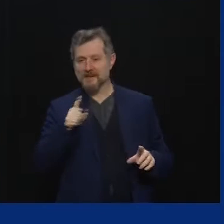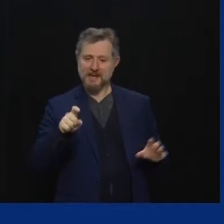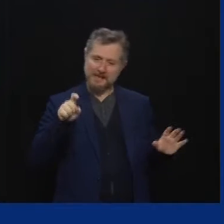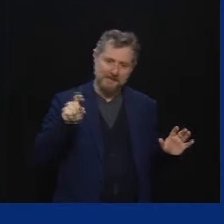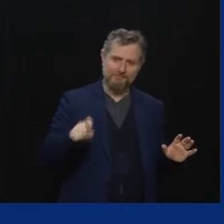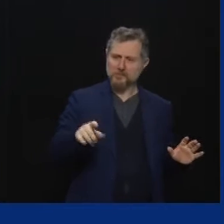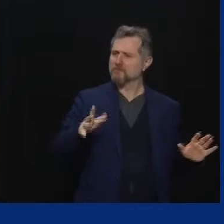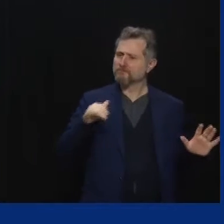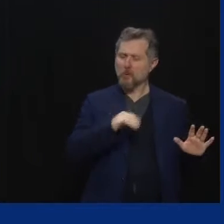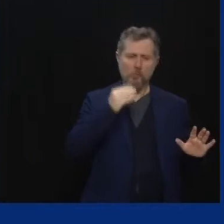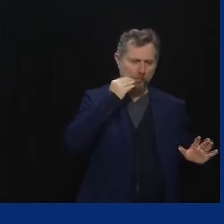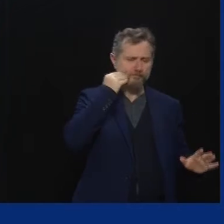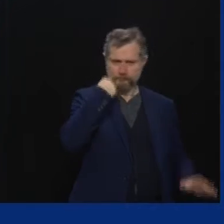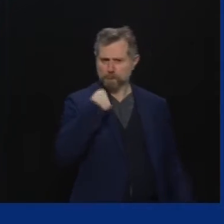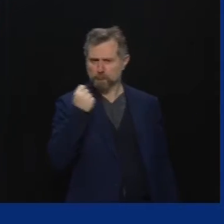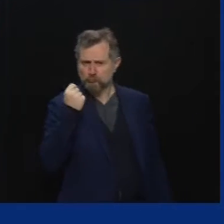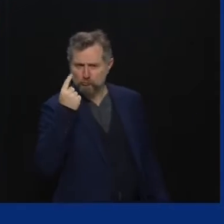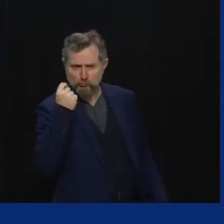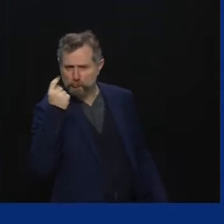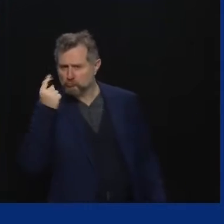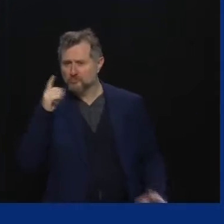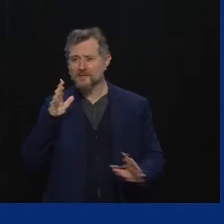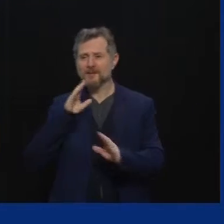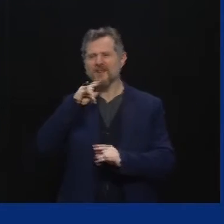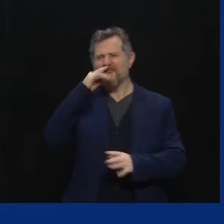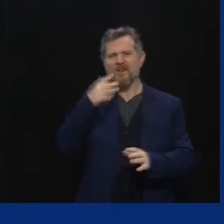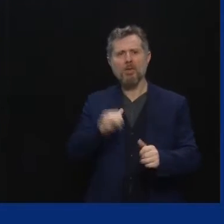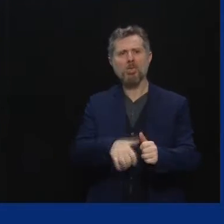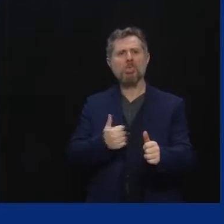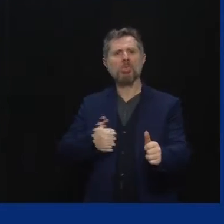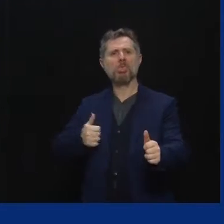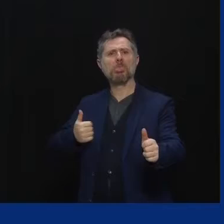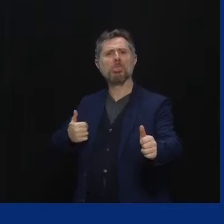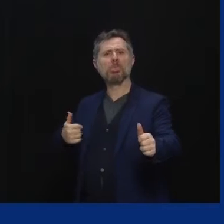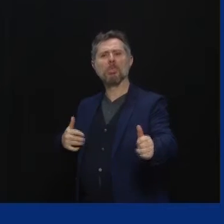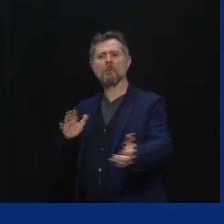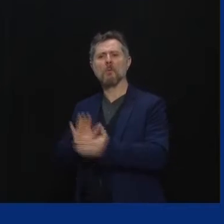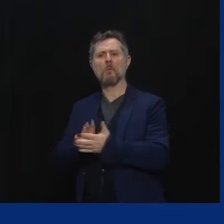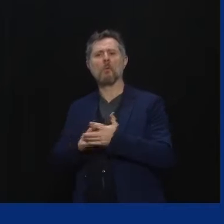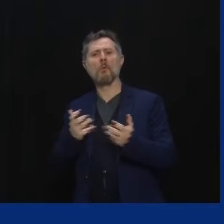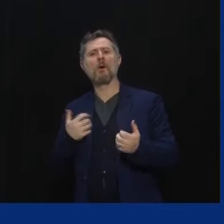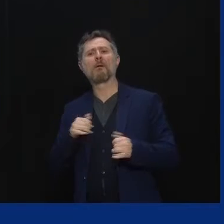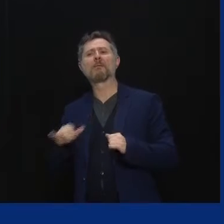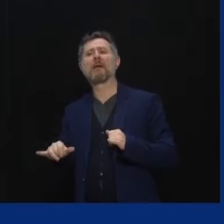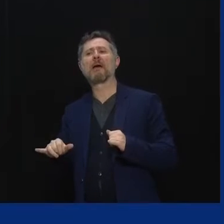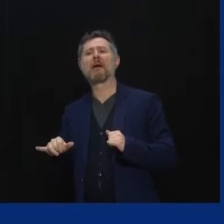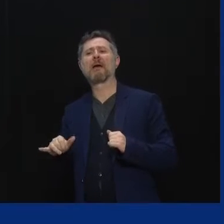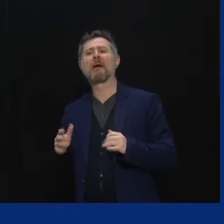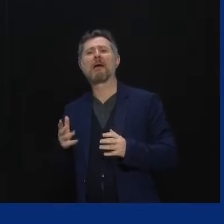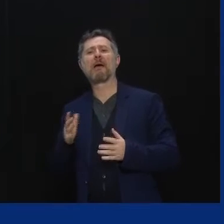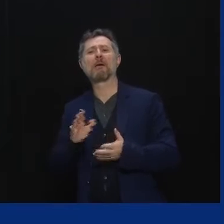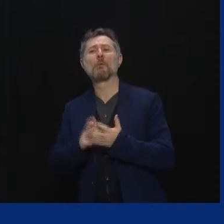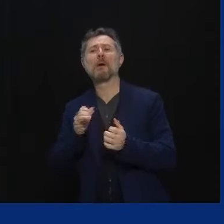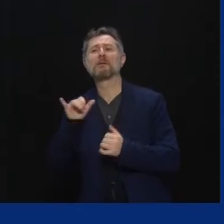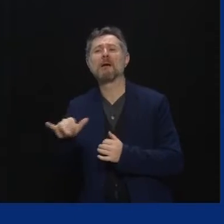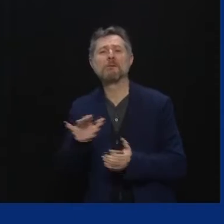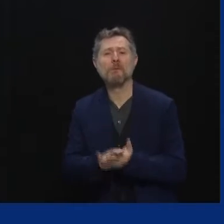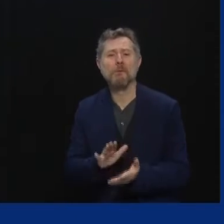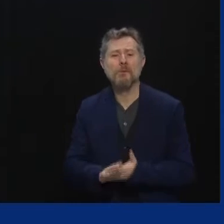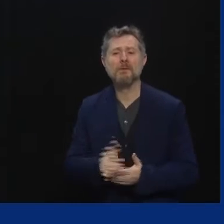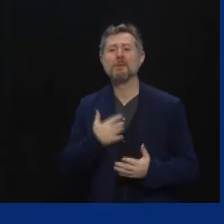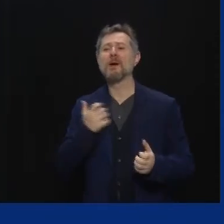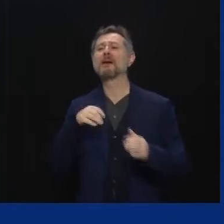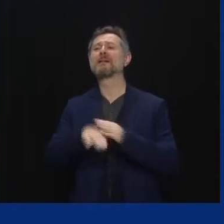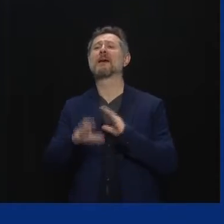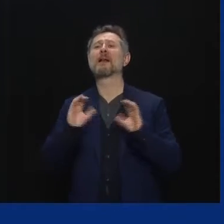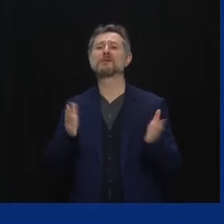classrooms because they fell so far. And many of them are going to have long-term consequences if we don't get them back in the classrooms. So